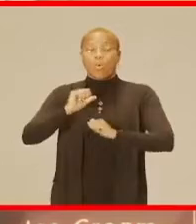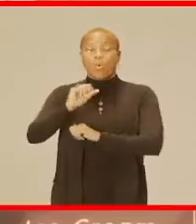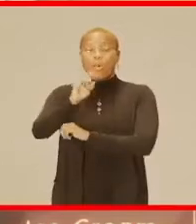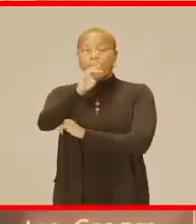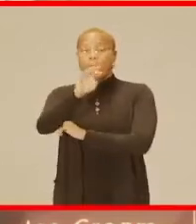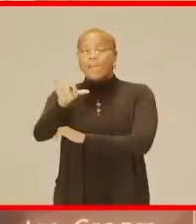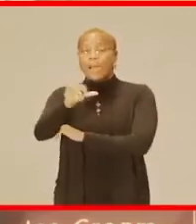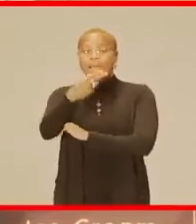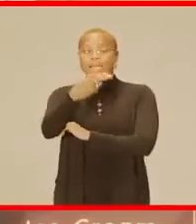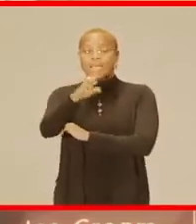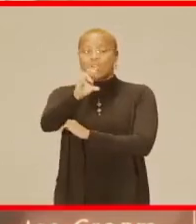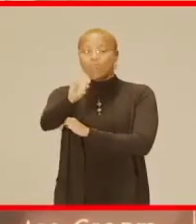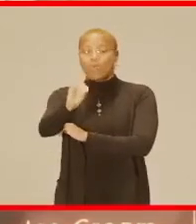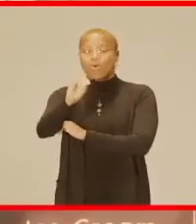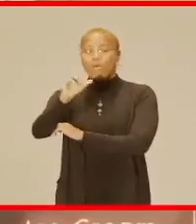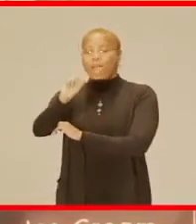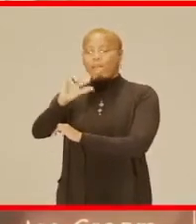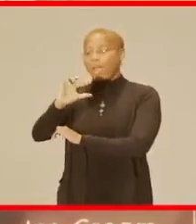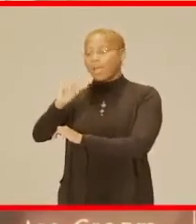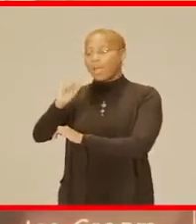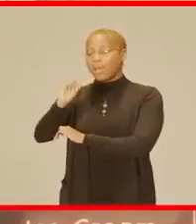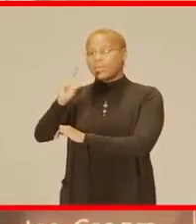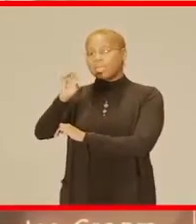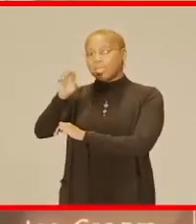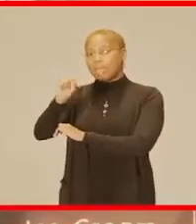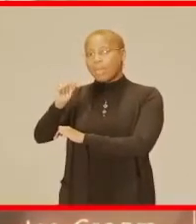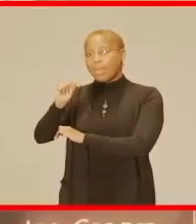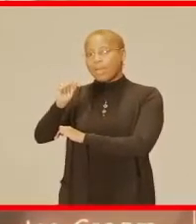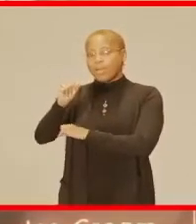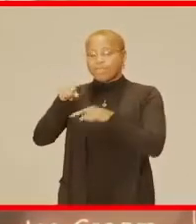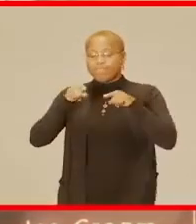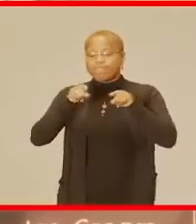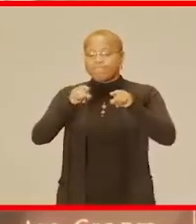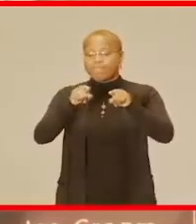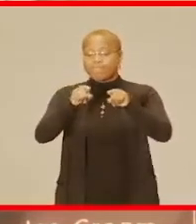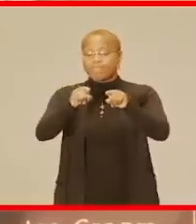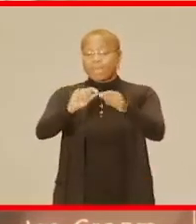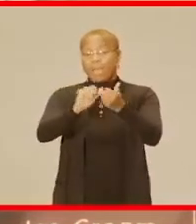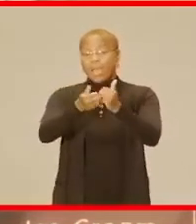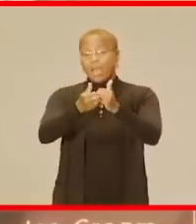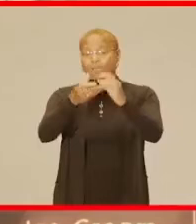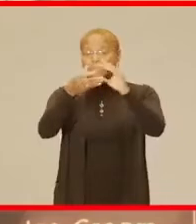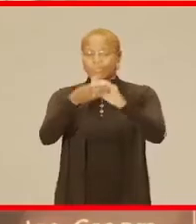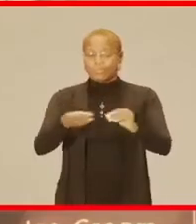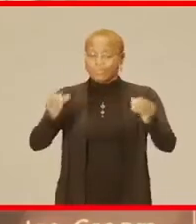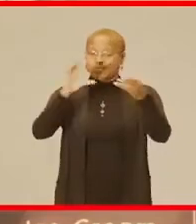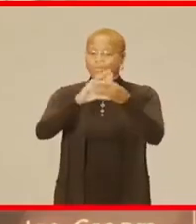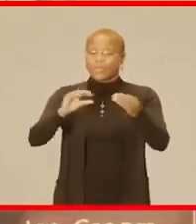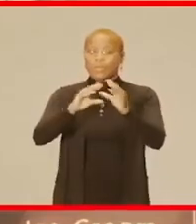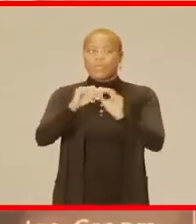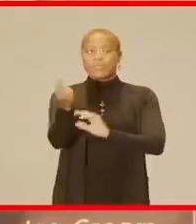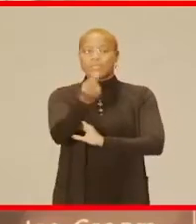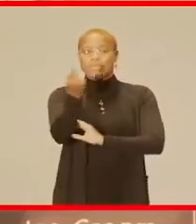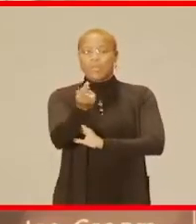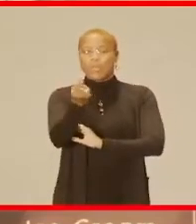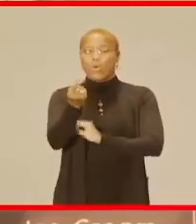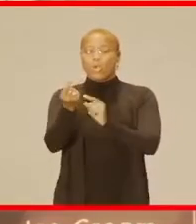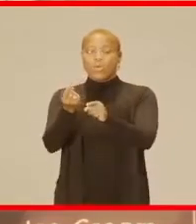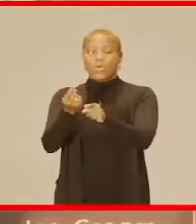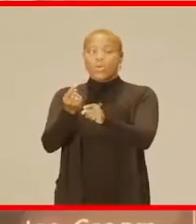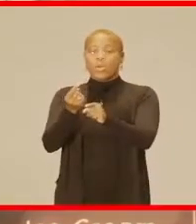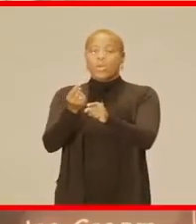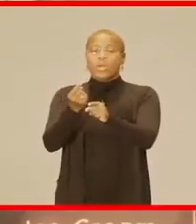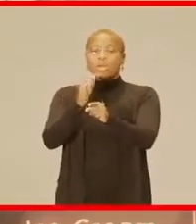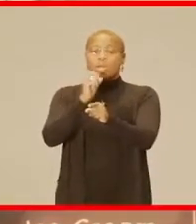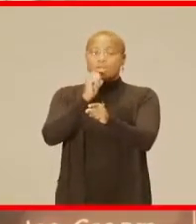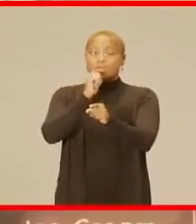parallels that entire situation by telling a story of someone who's non-disabled, yet in